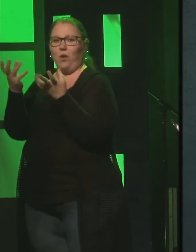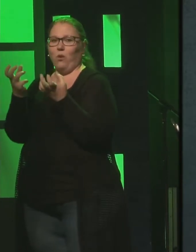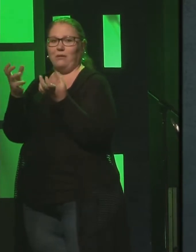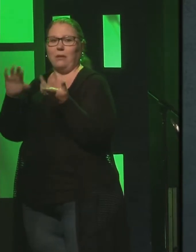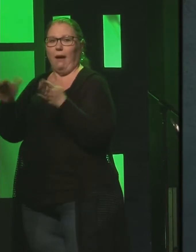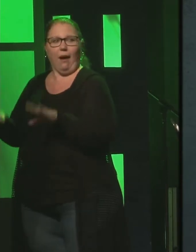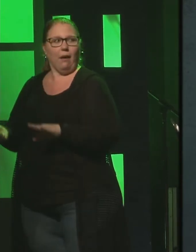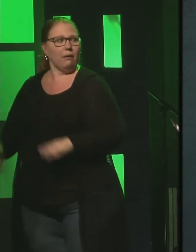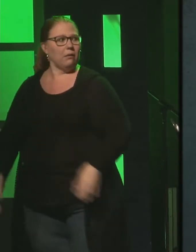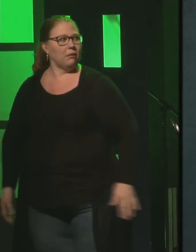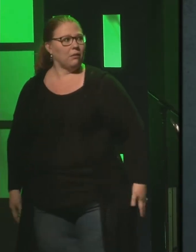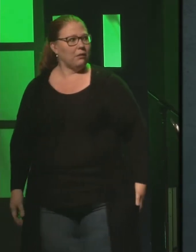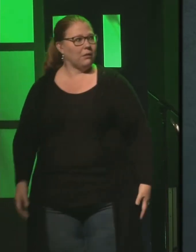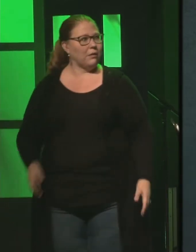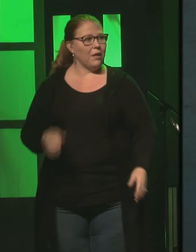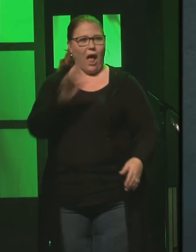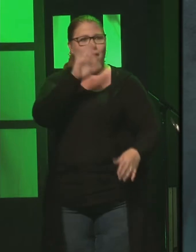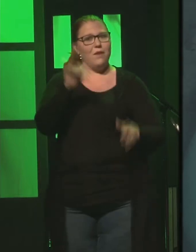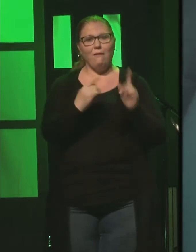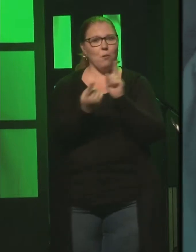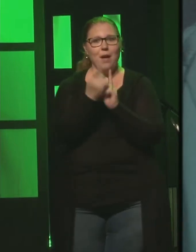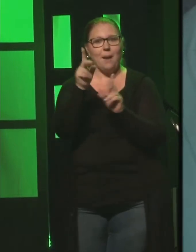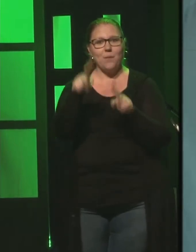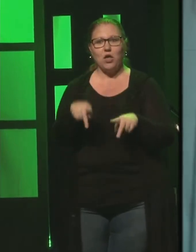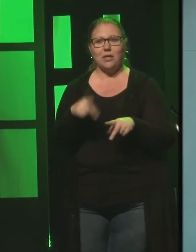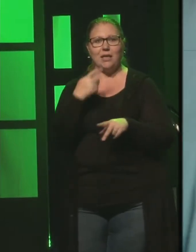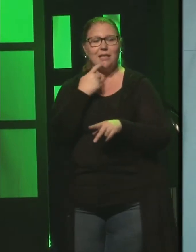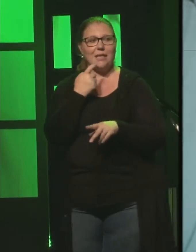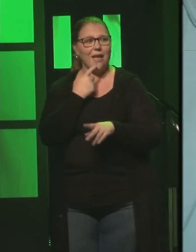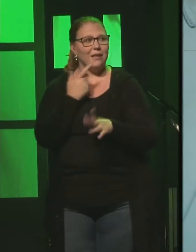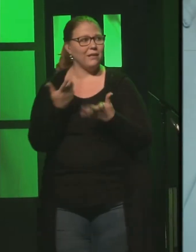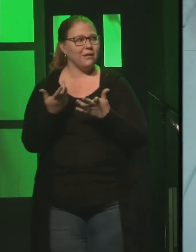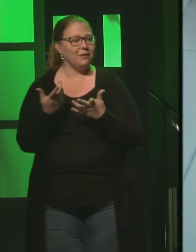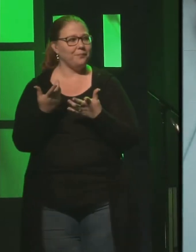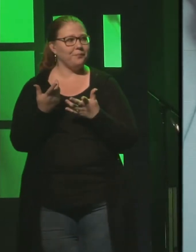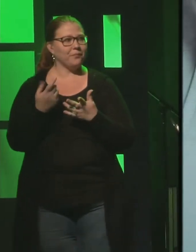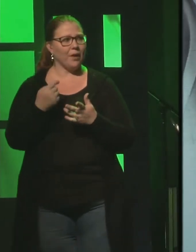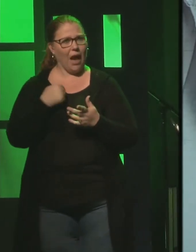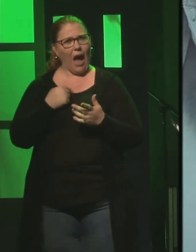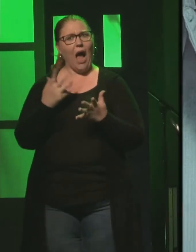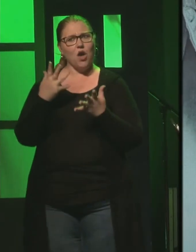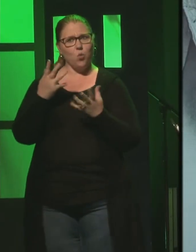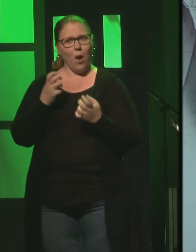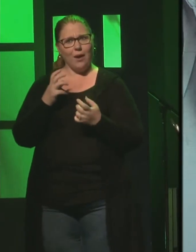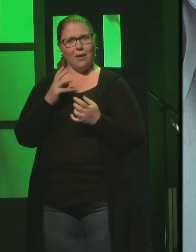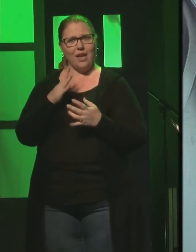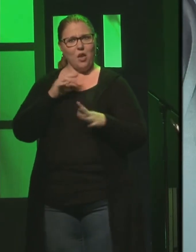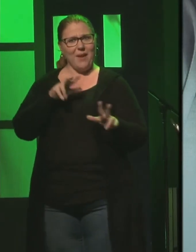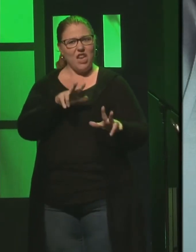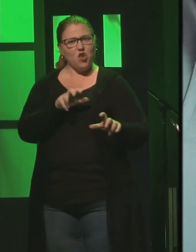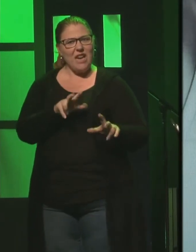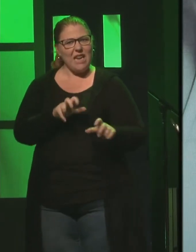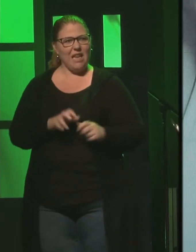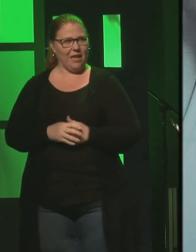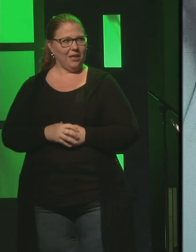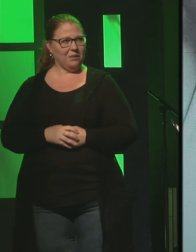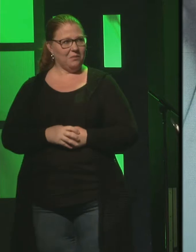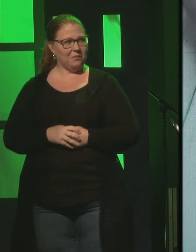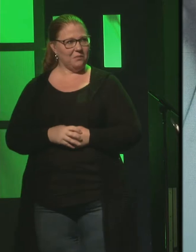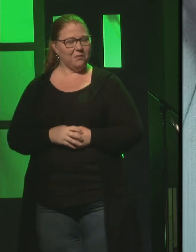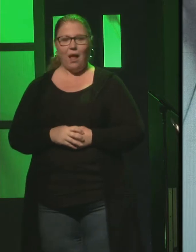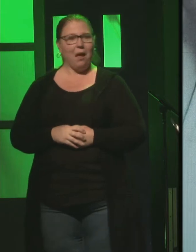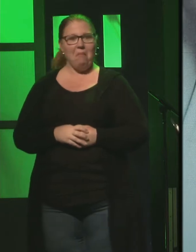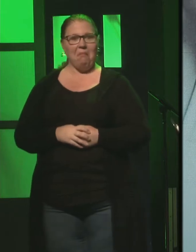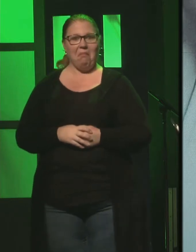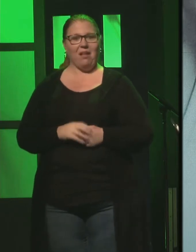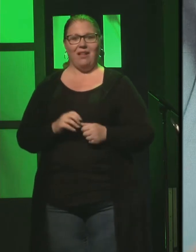heard that? Here's the thing. I've never met a person that says, I want to be greedy. No, I meet